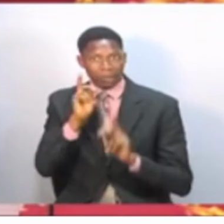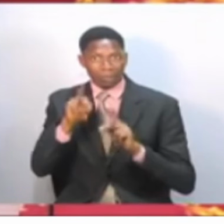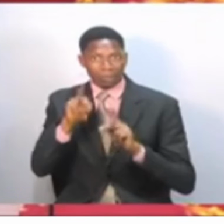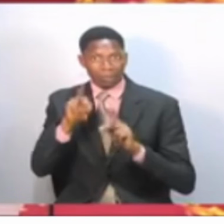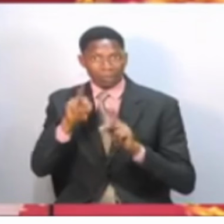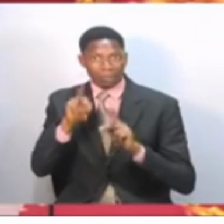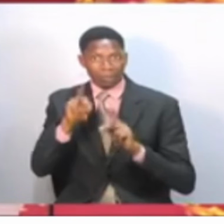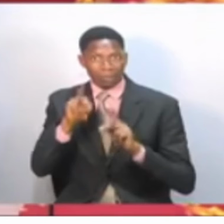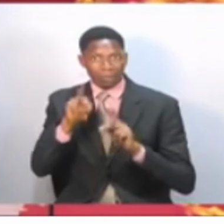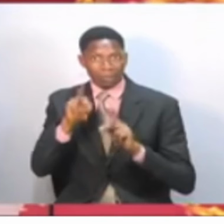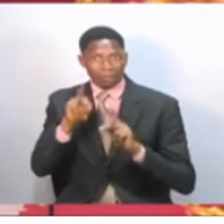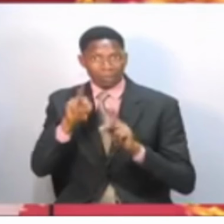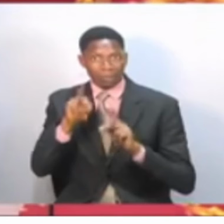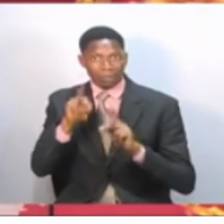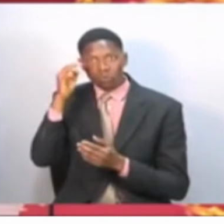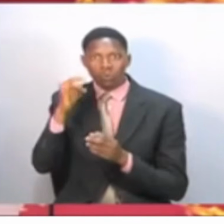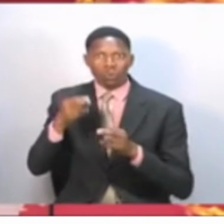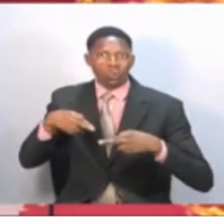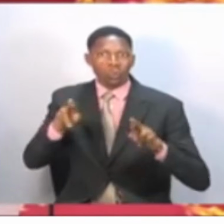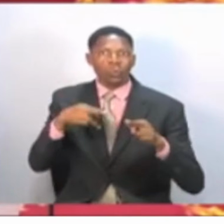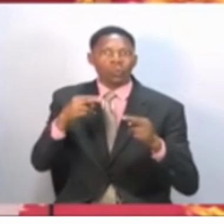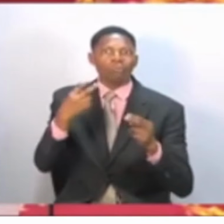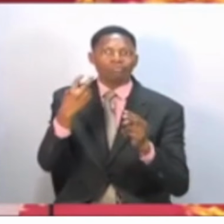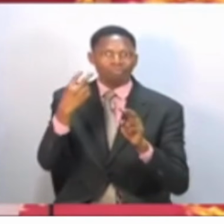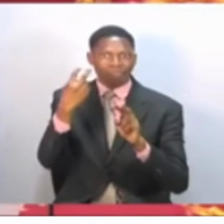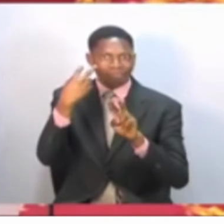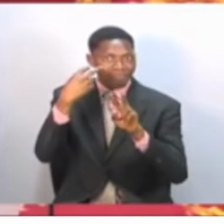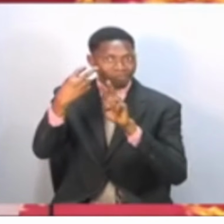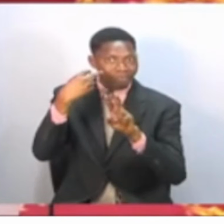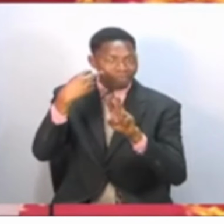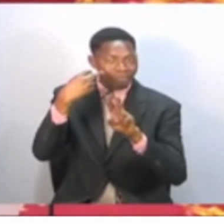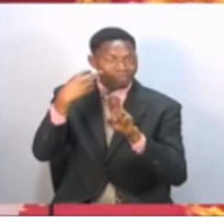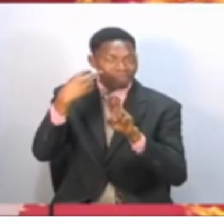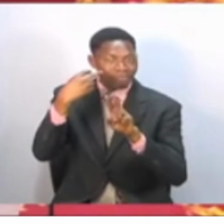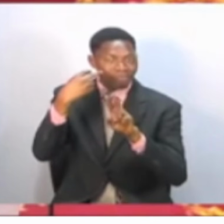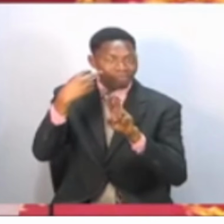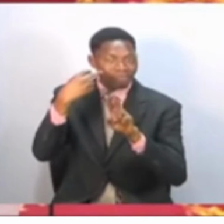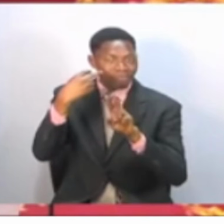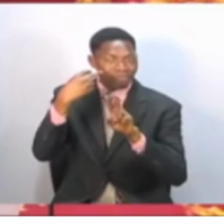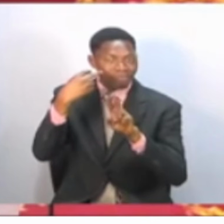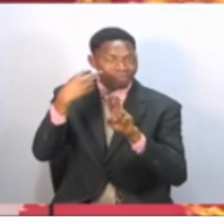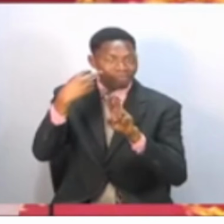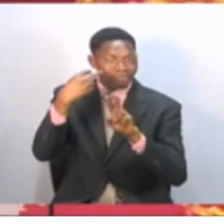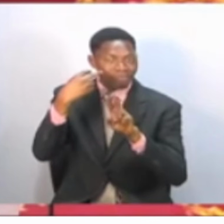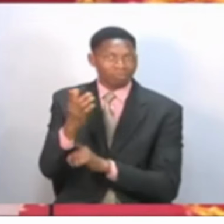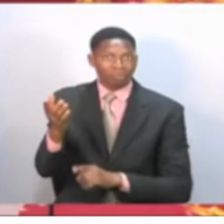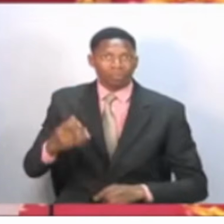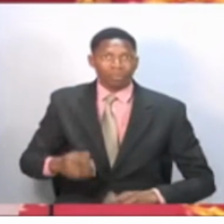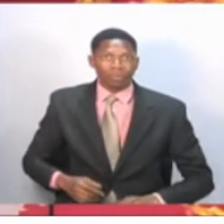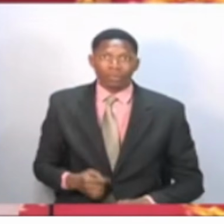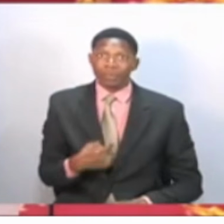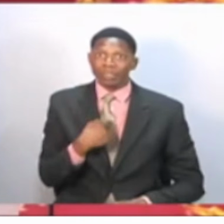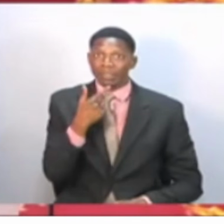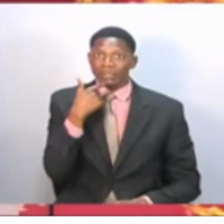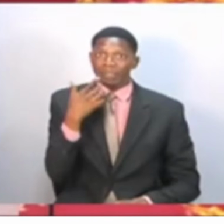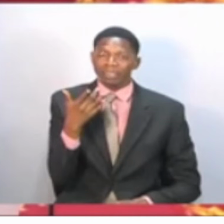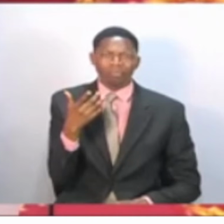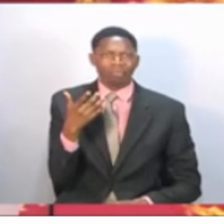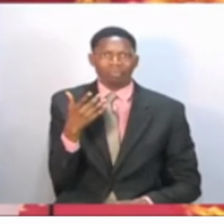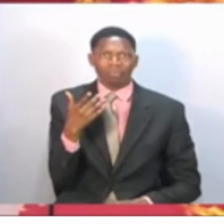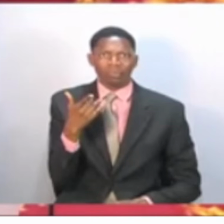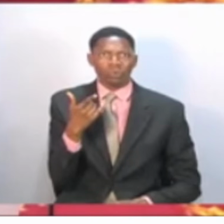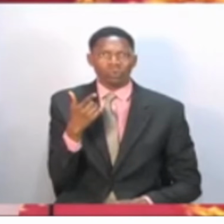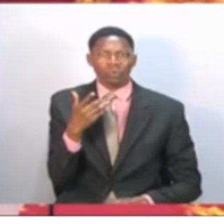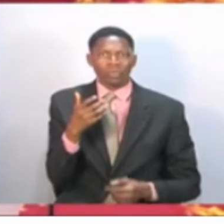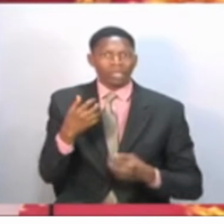and Highways only procures work through sole sourcing. Mr. Speaker, I have already mentioned the deplorable state of the road